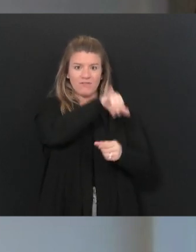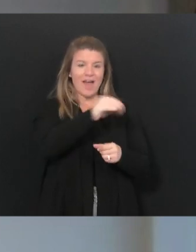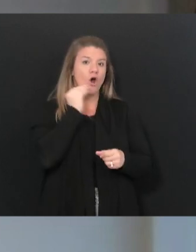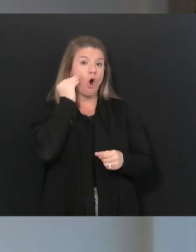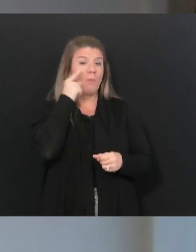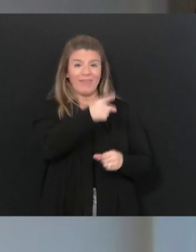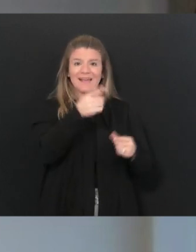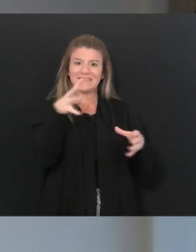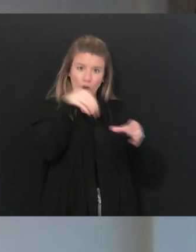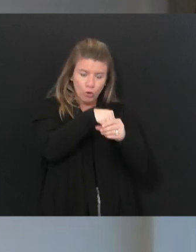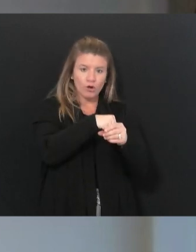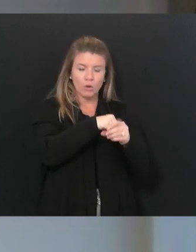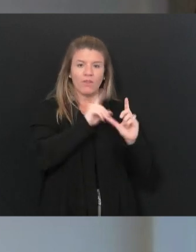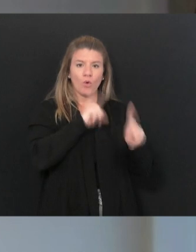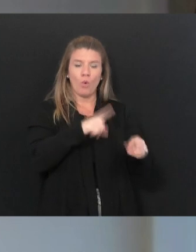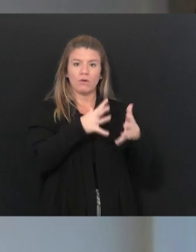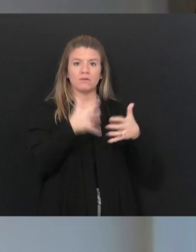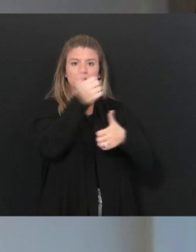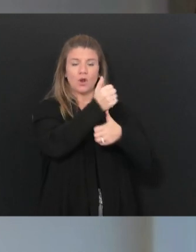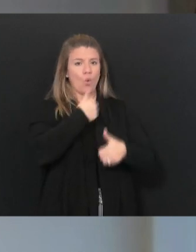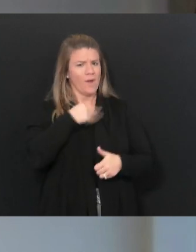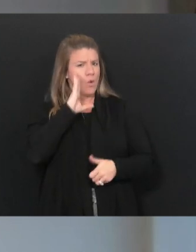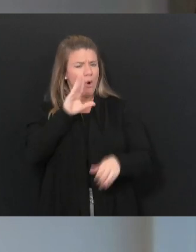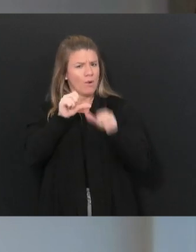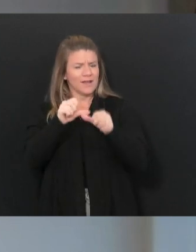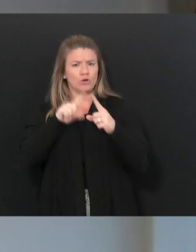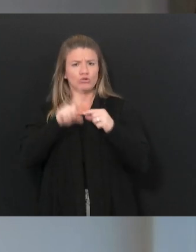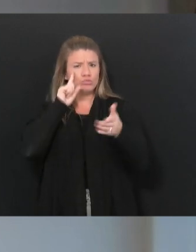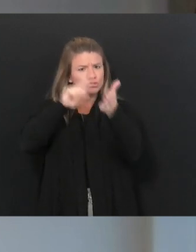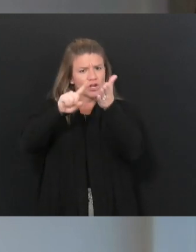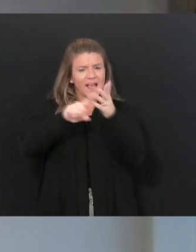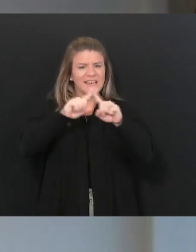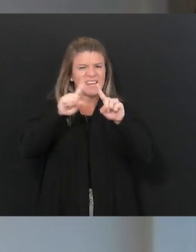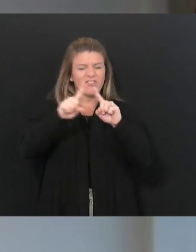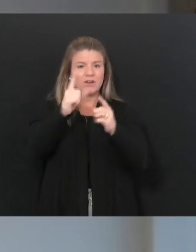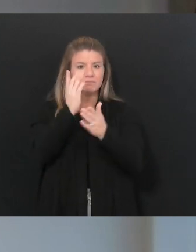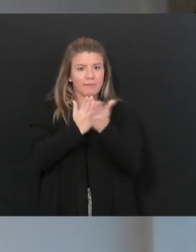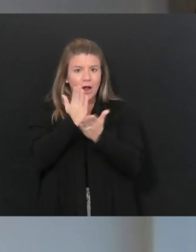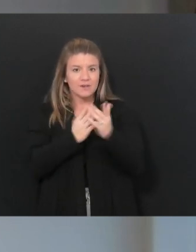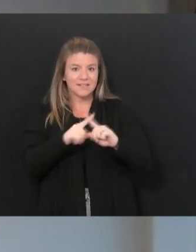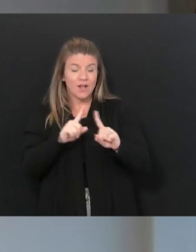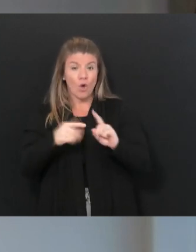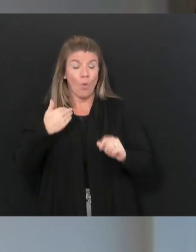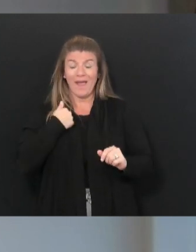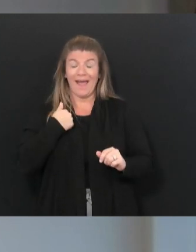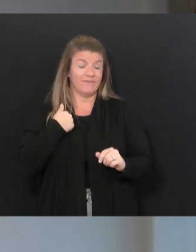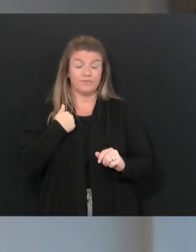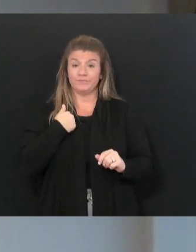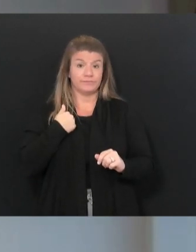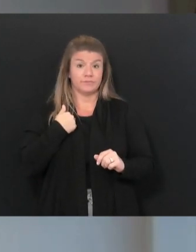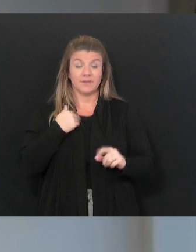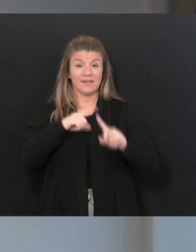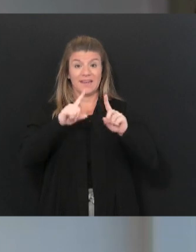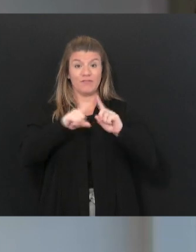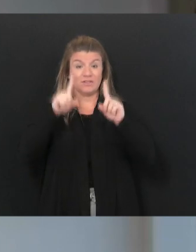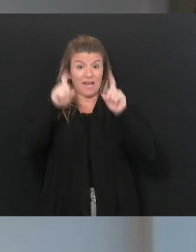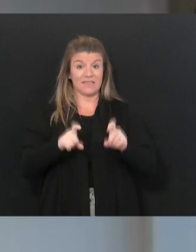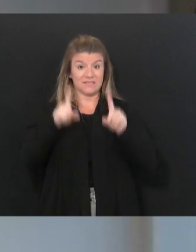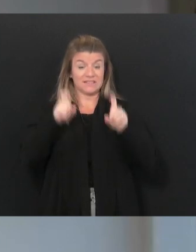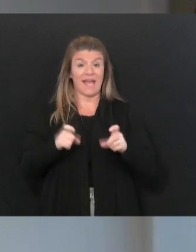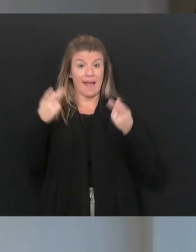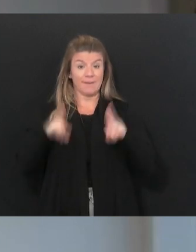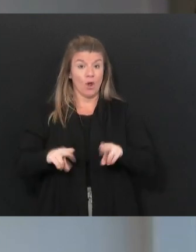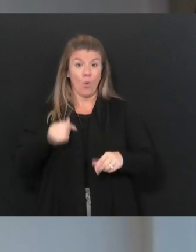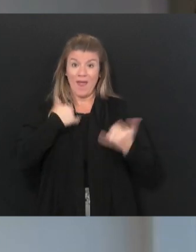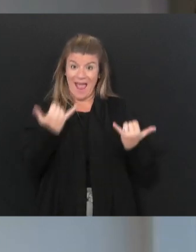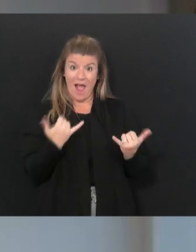we would look at other parts of the facility in terms of problems. We have non-pending tests from Woodlands right now, so we're aware of